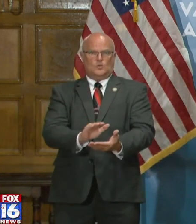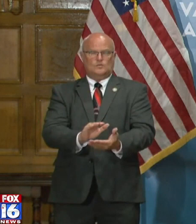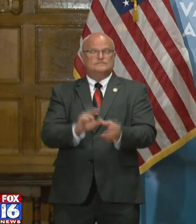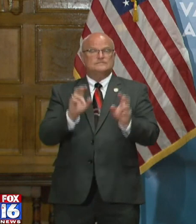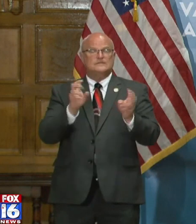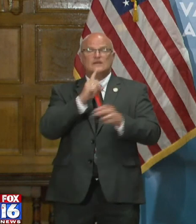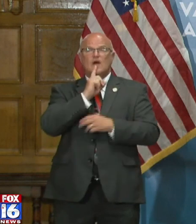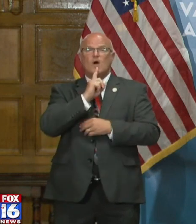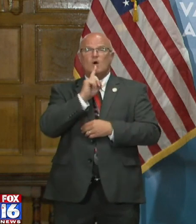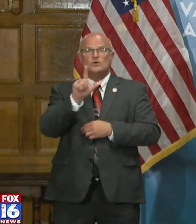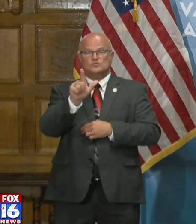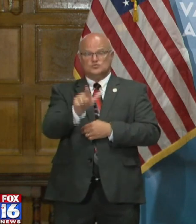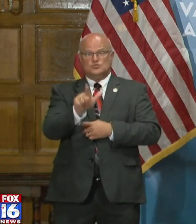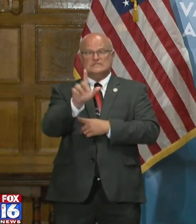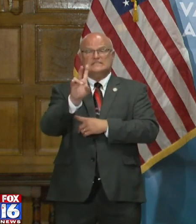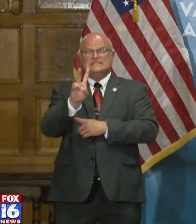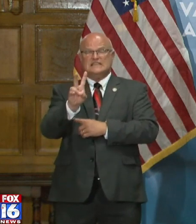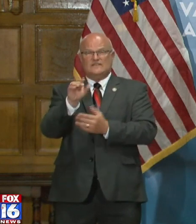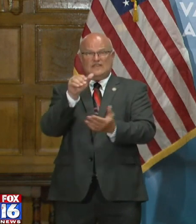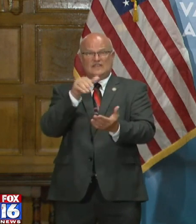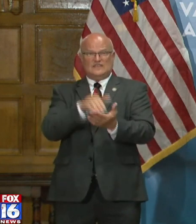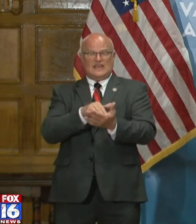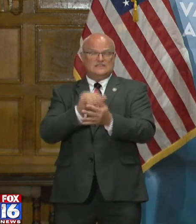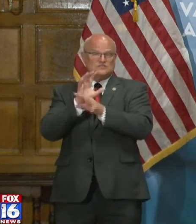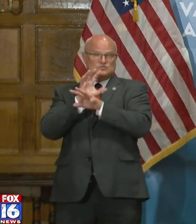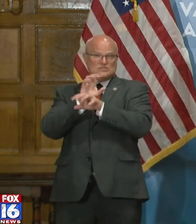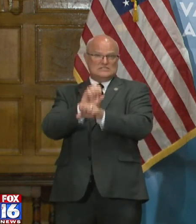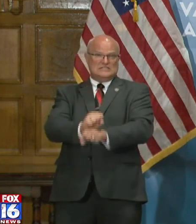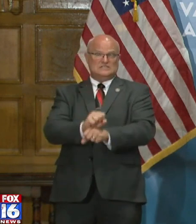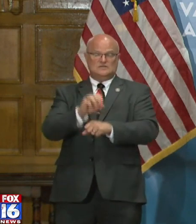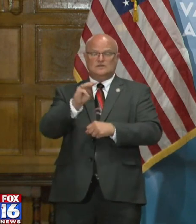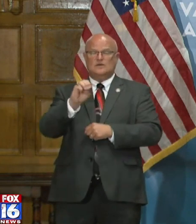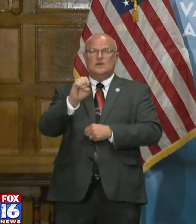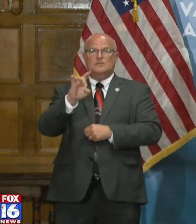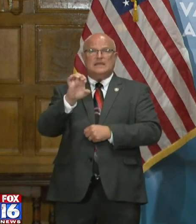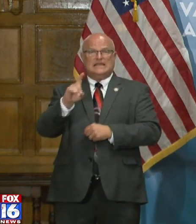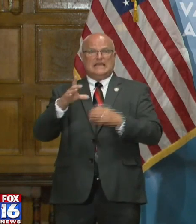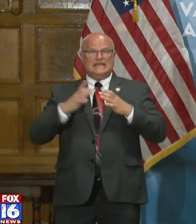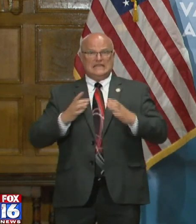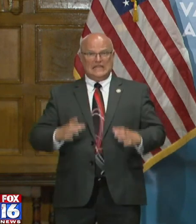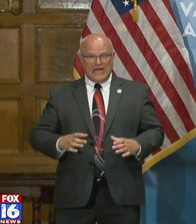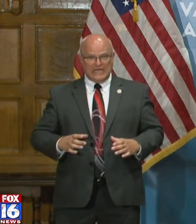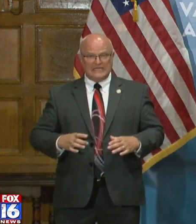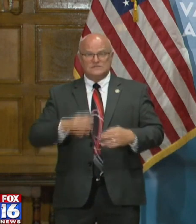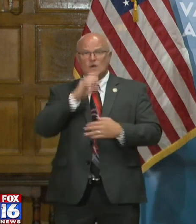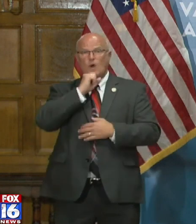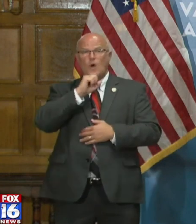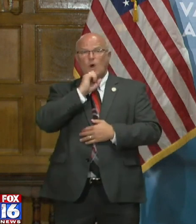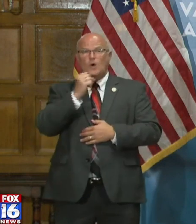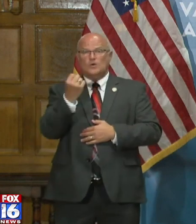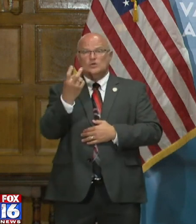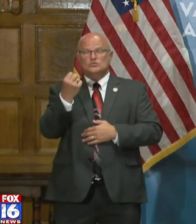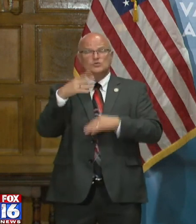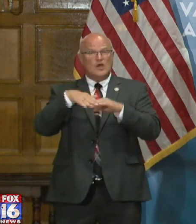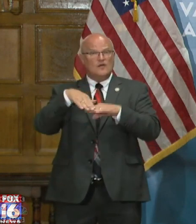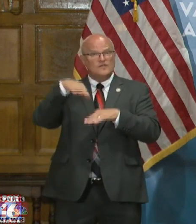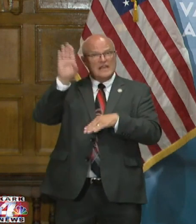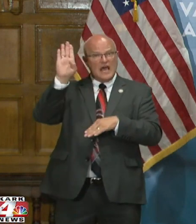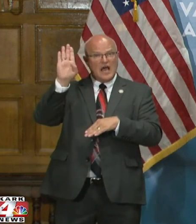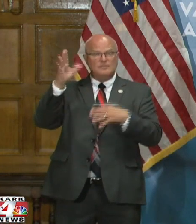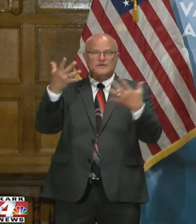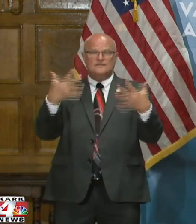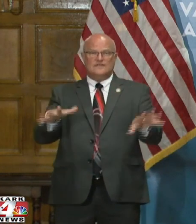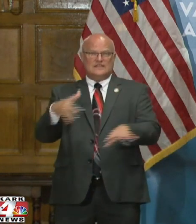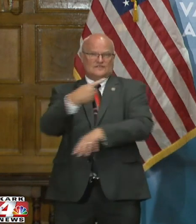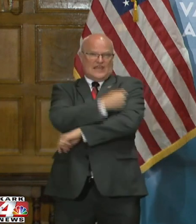In fact, only 27,000 traditional Medicaid clients aged 12 and up have